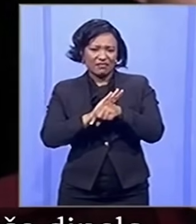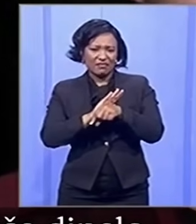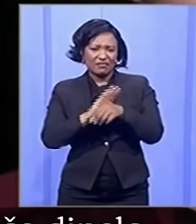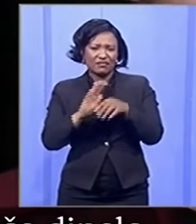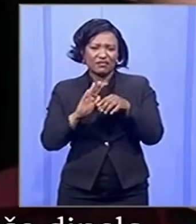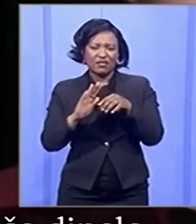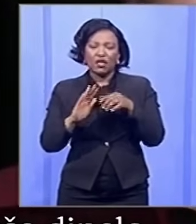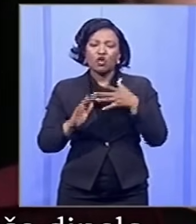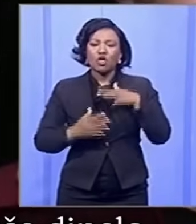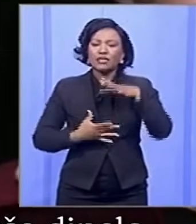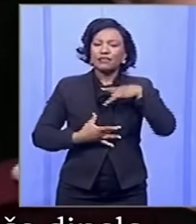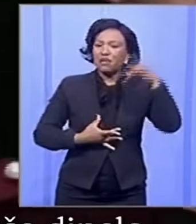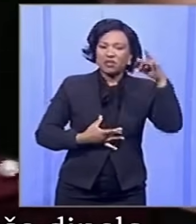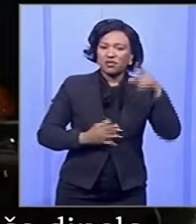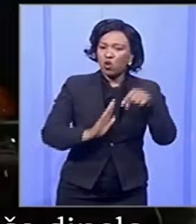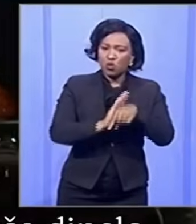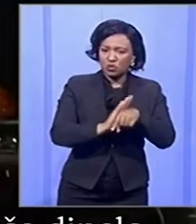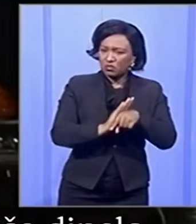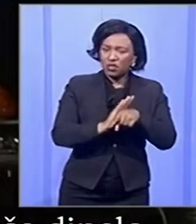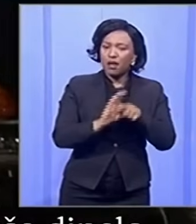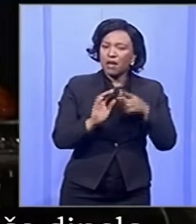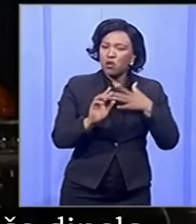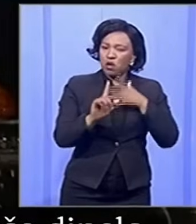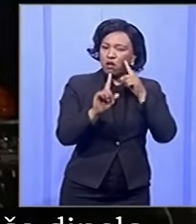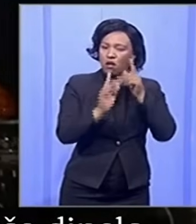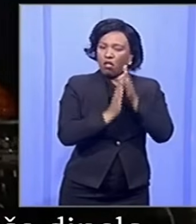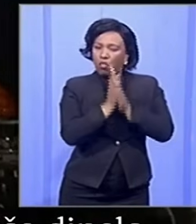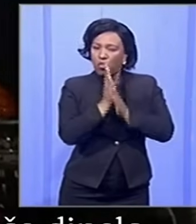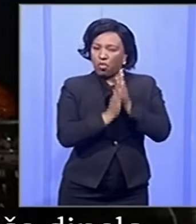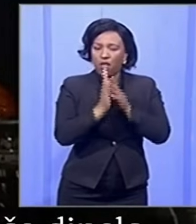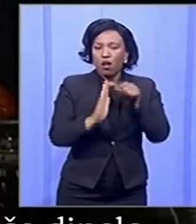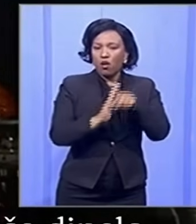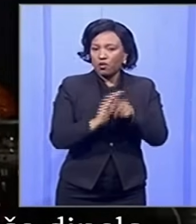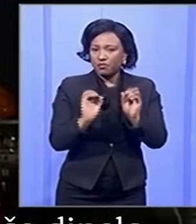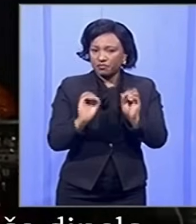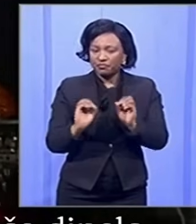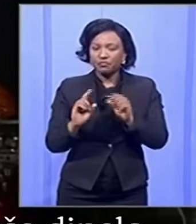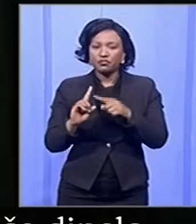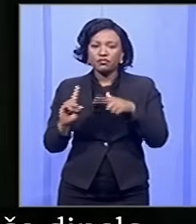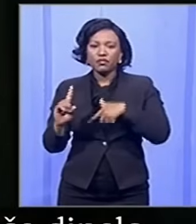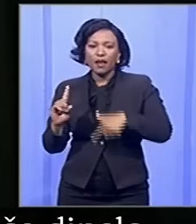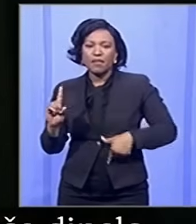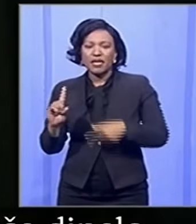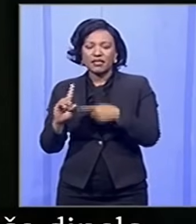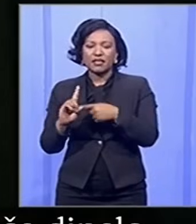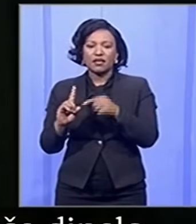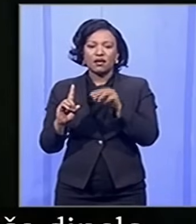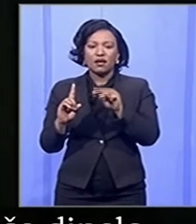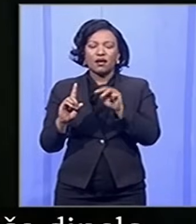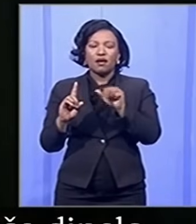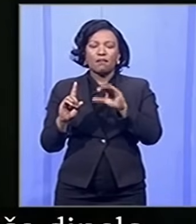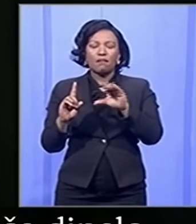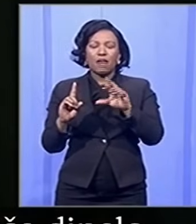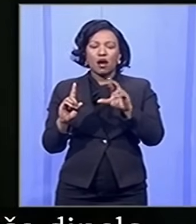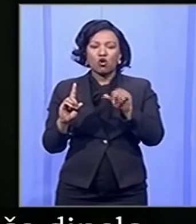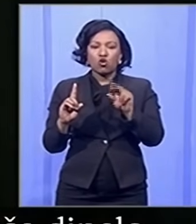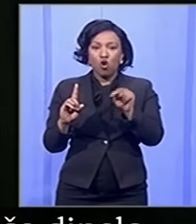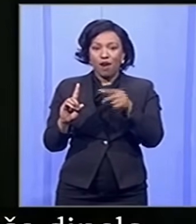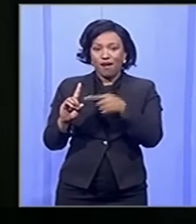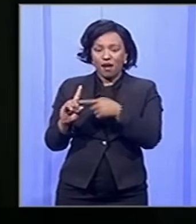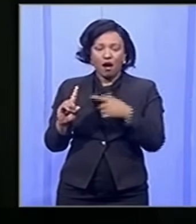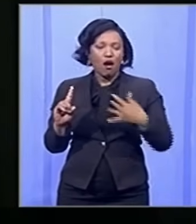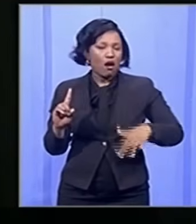the spirit, and without losing any ambition. President Macron and President Barr were very happy with this opening